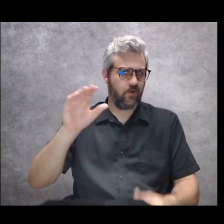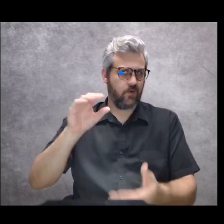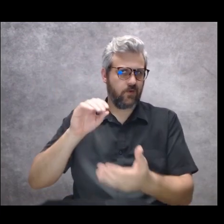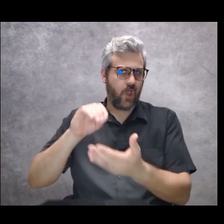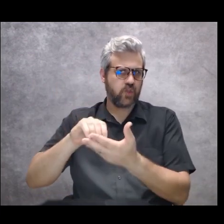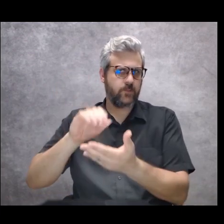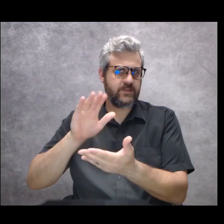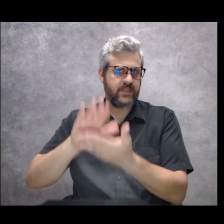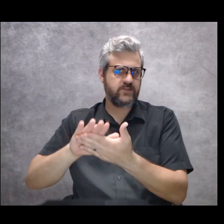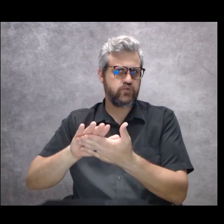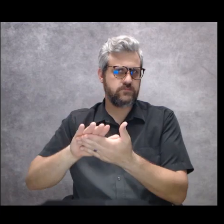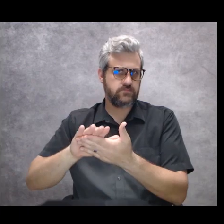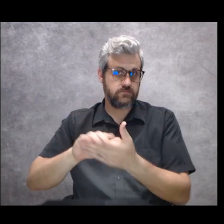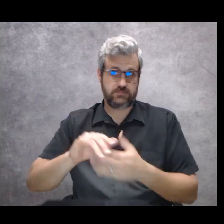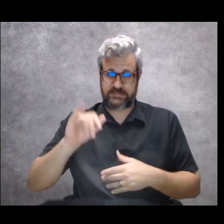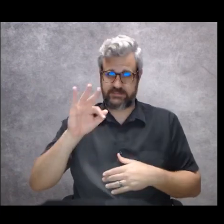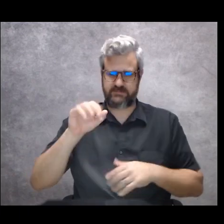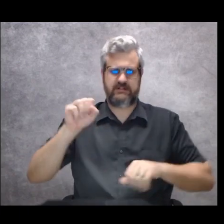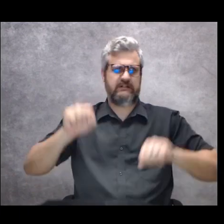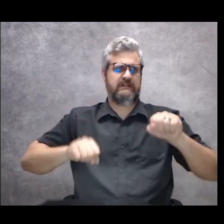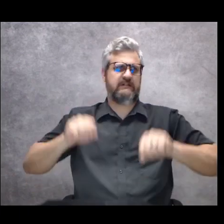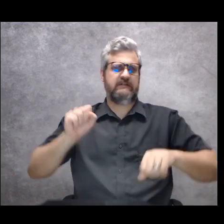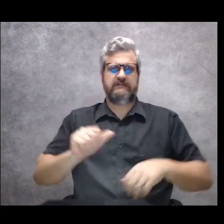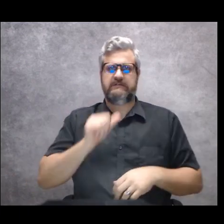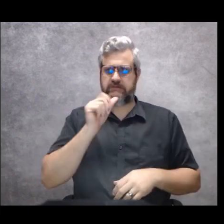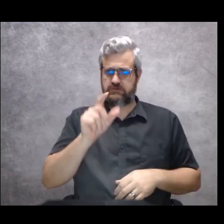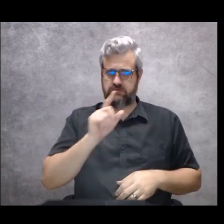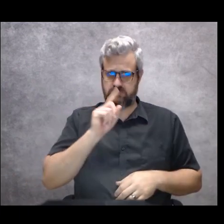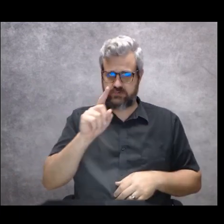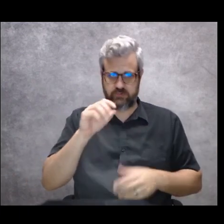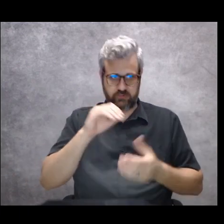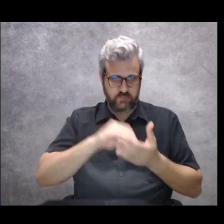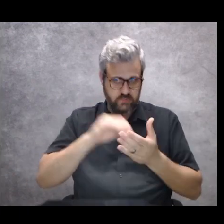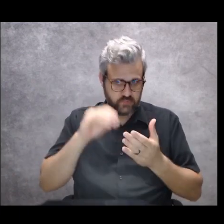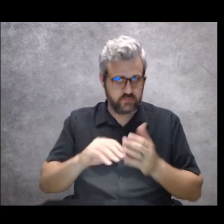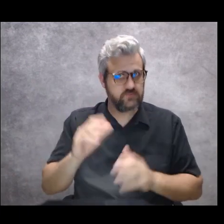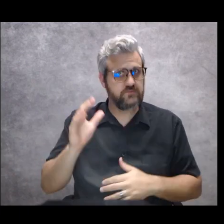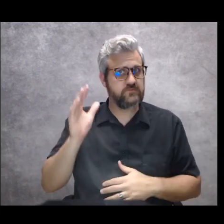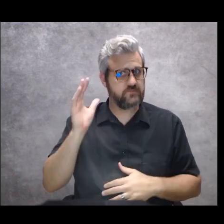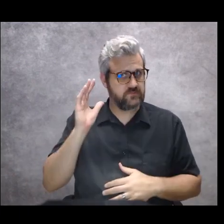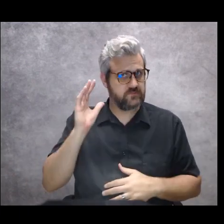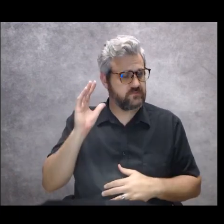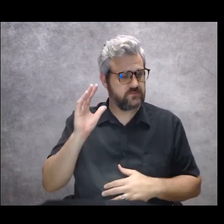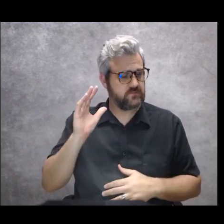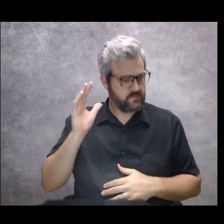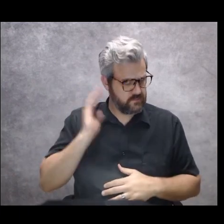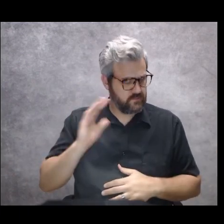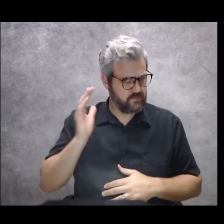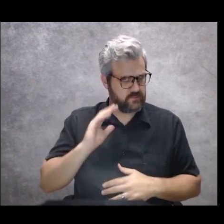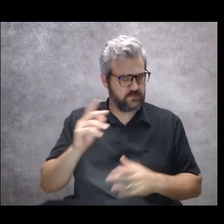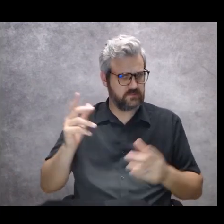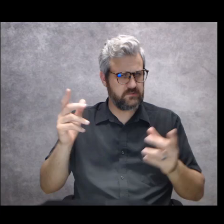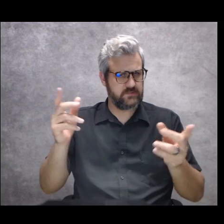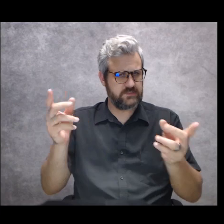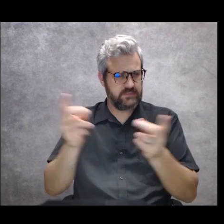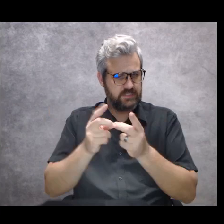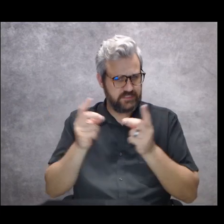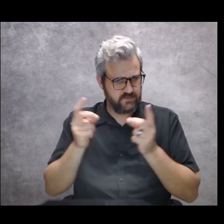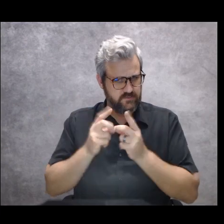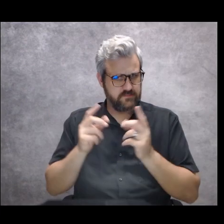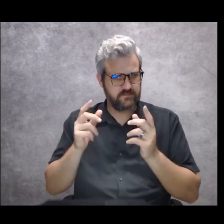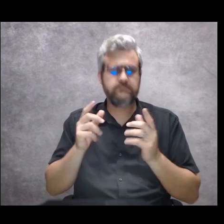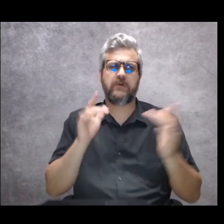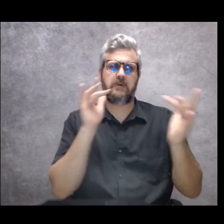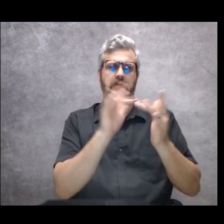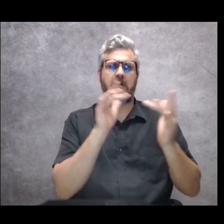If you're unsure if the student's prior district district contact the state GT